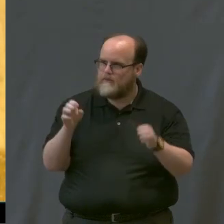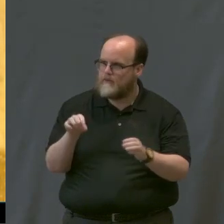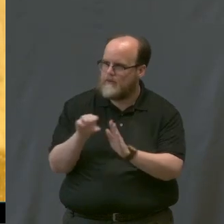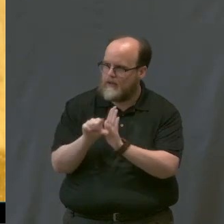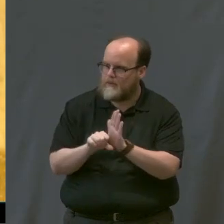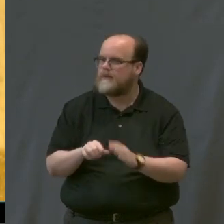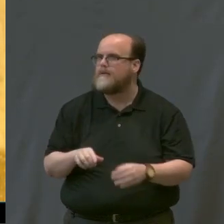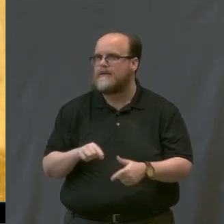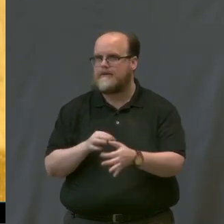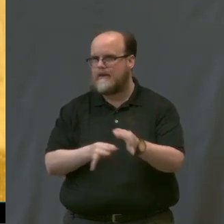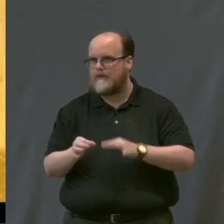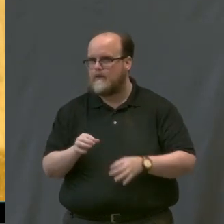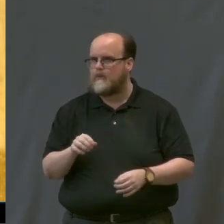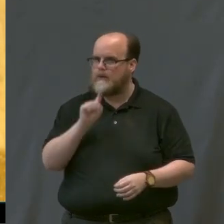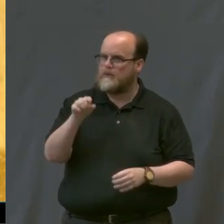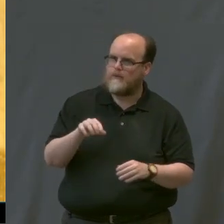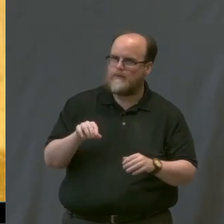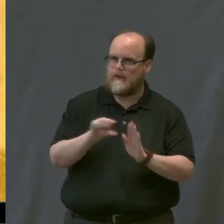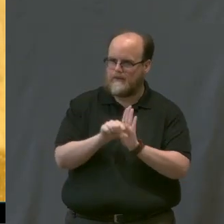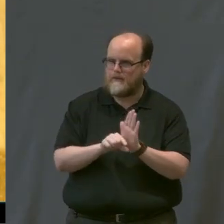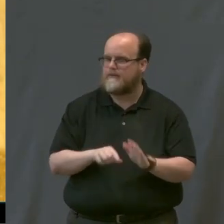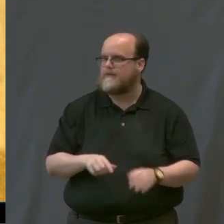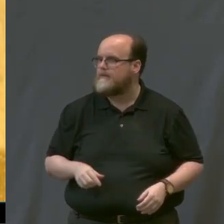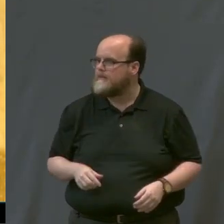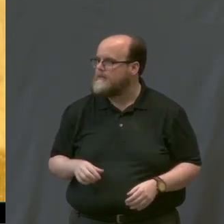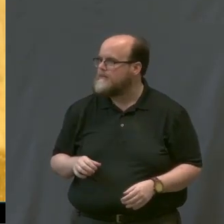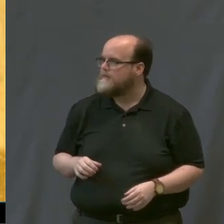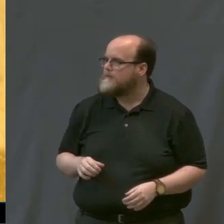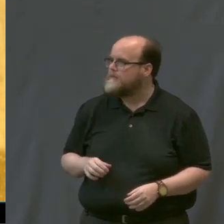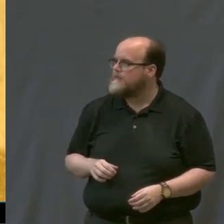gospel instead of the gospel. Okay.